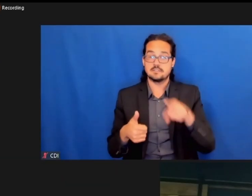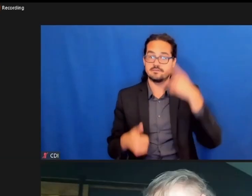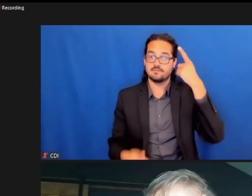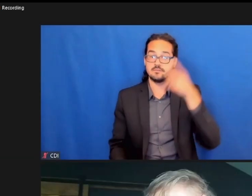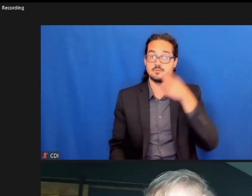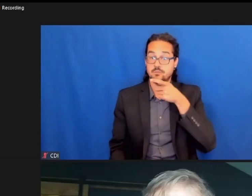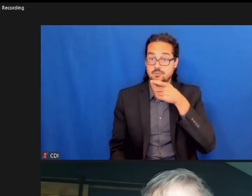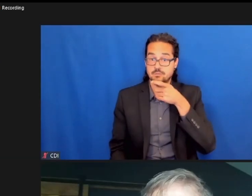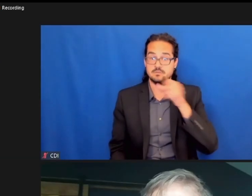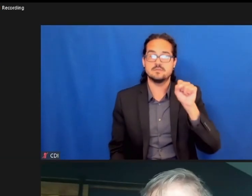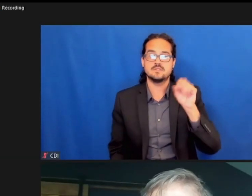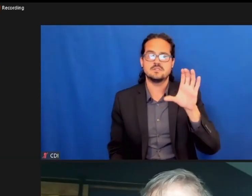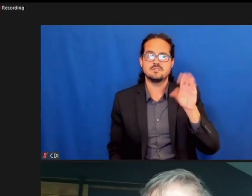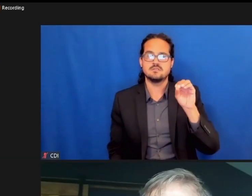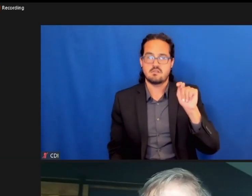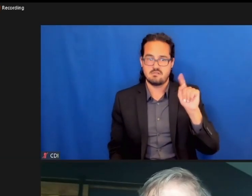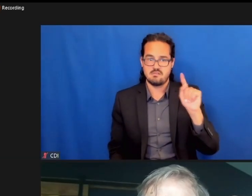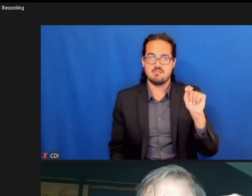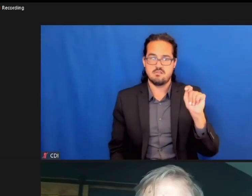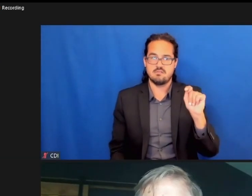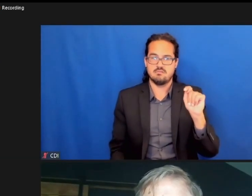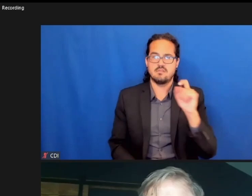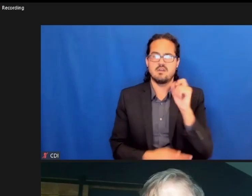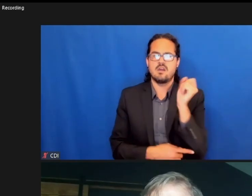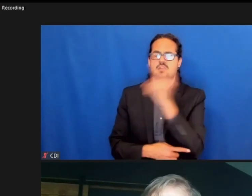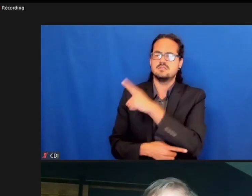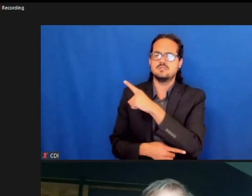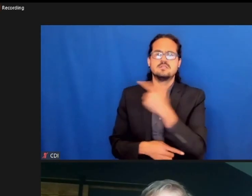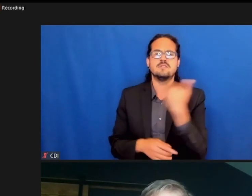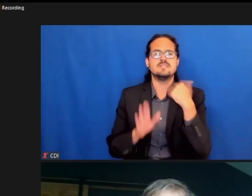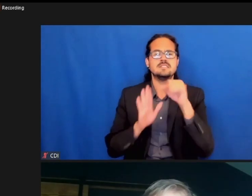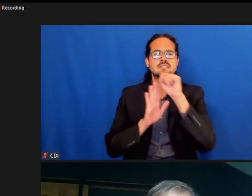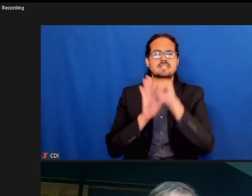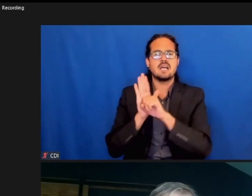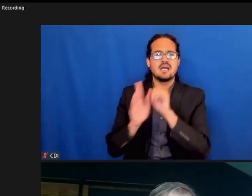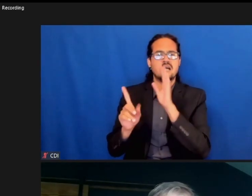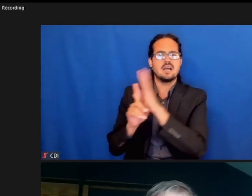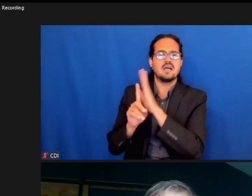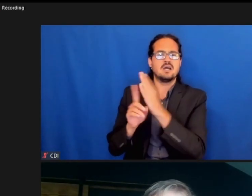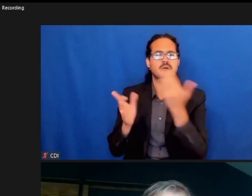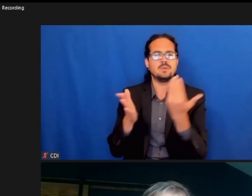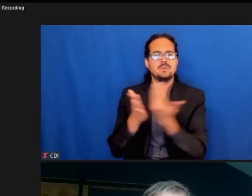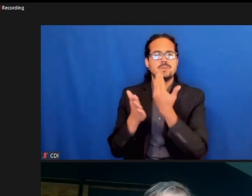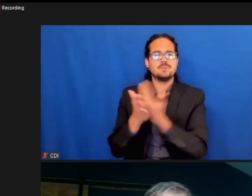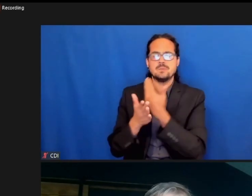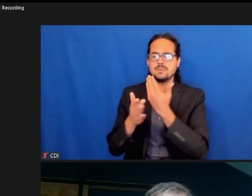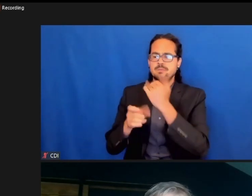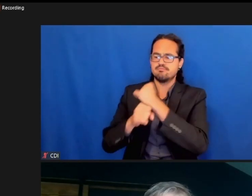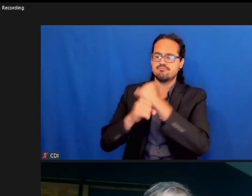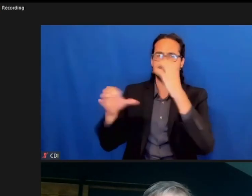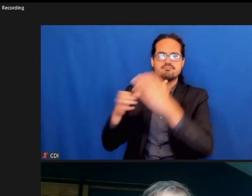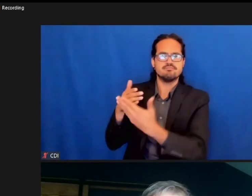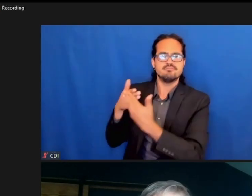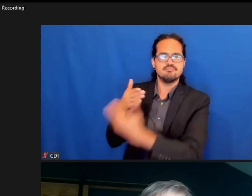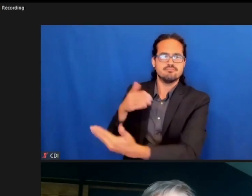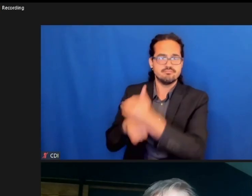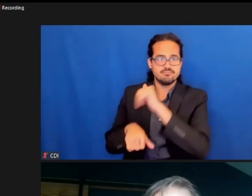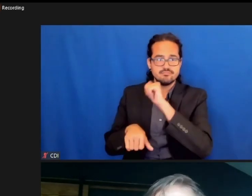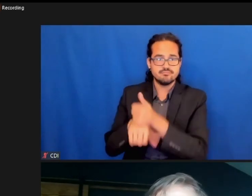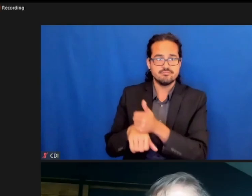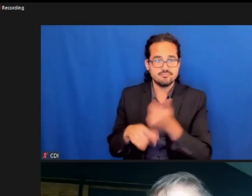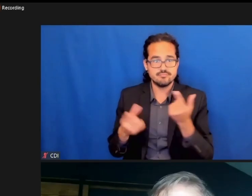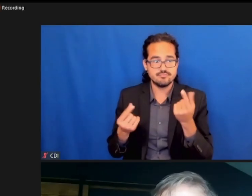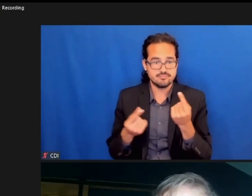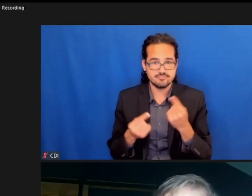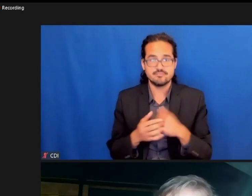when businesses choose to comply by providing information about the whole, vaxxed versus